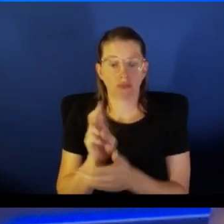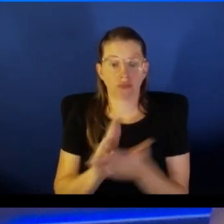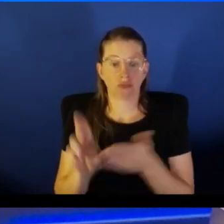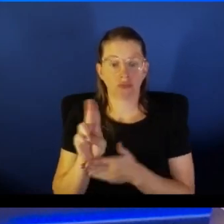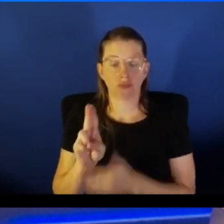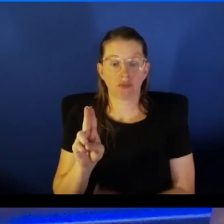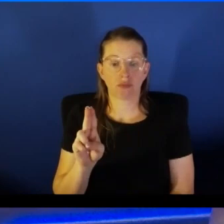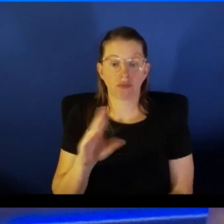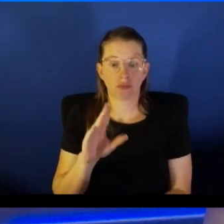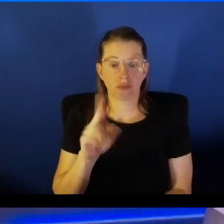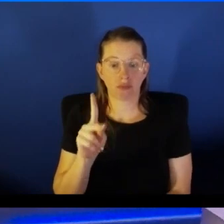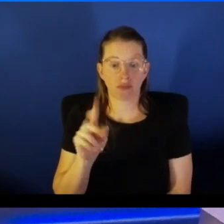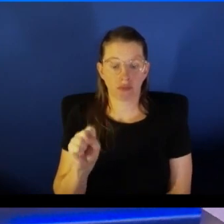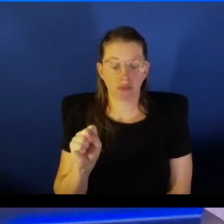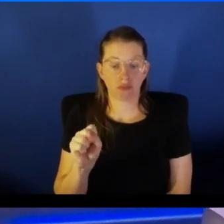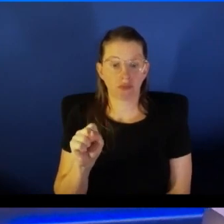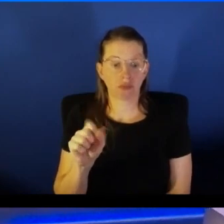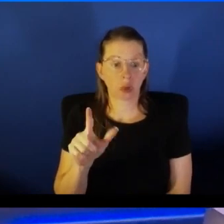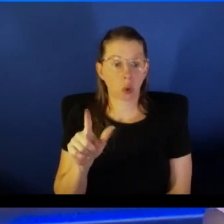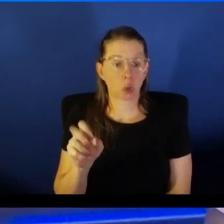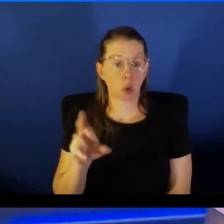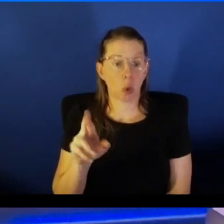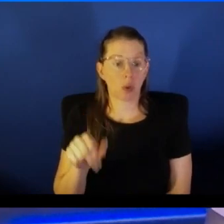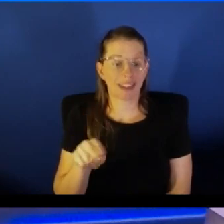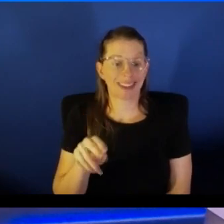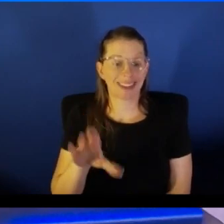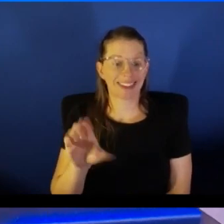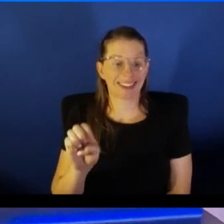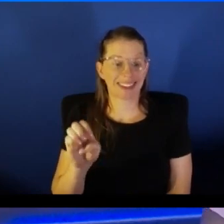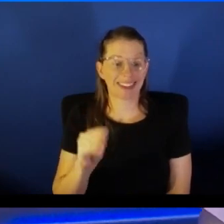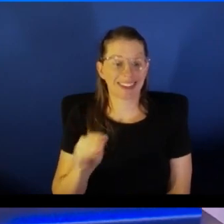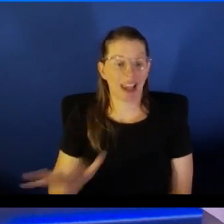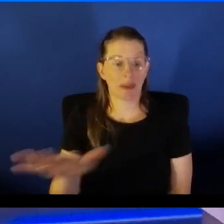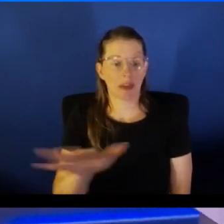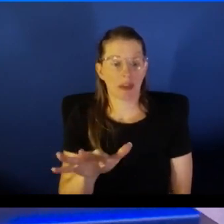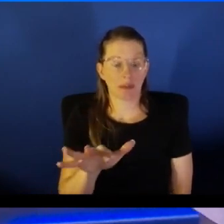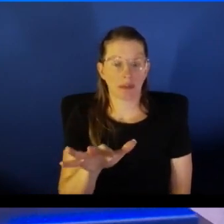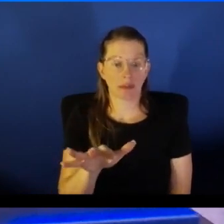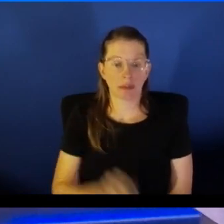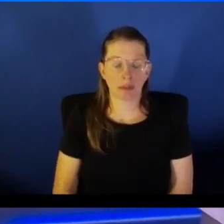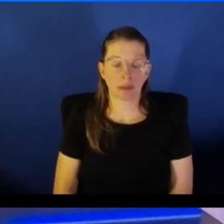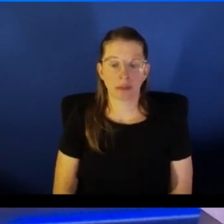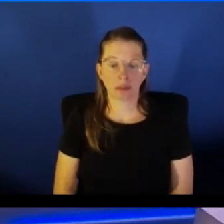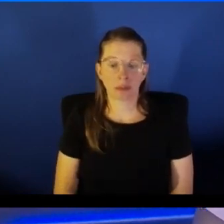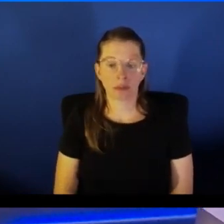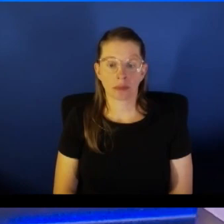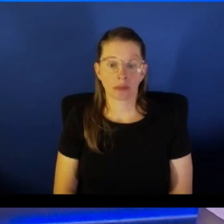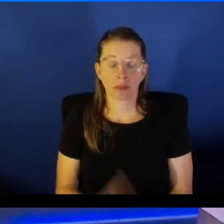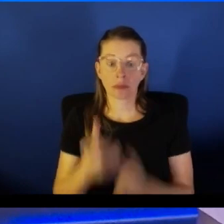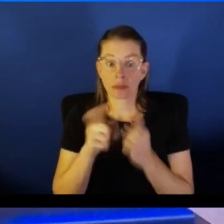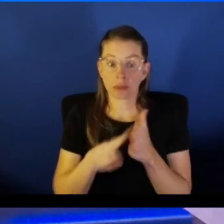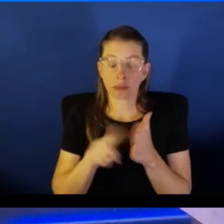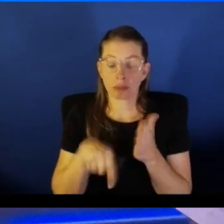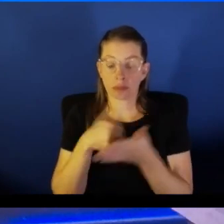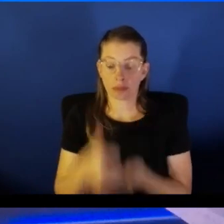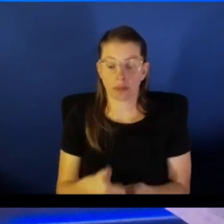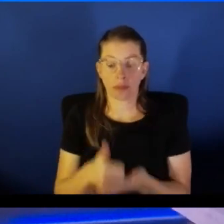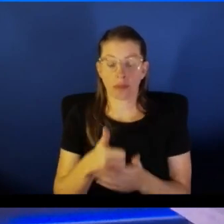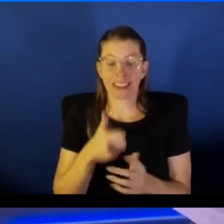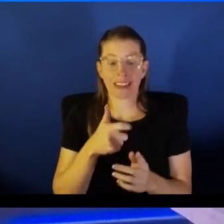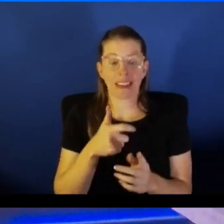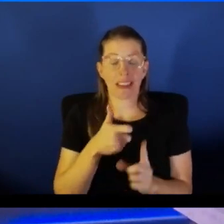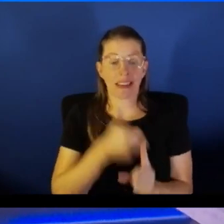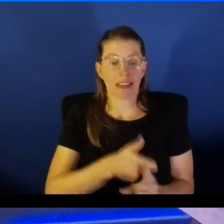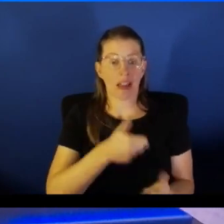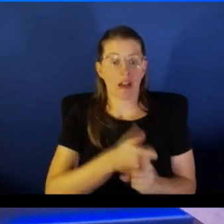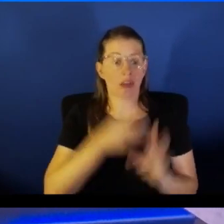the Lawrence campus. So there's a lot of research related to increase the skills of self-determination,